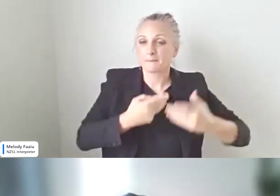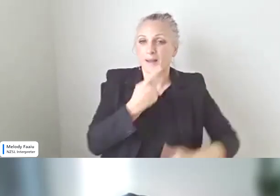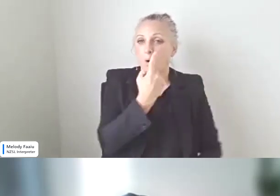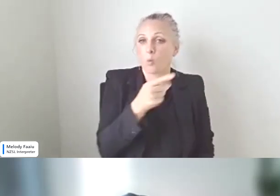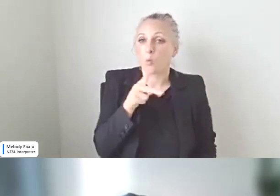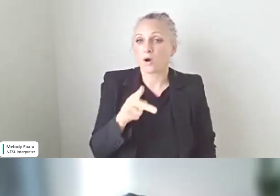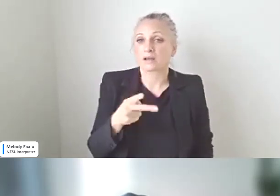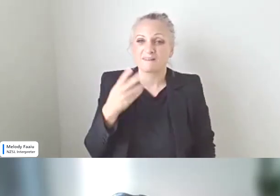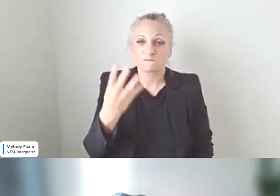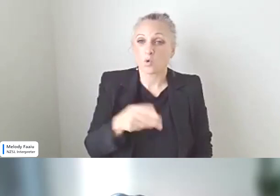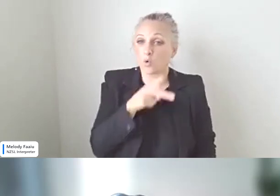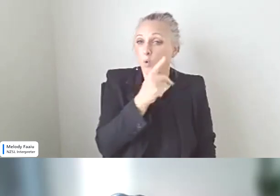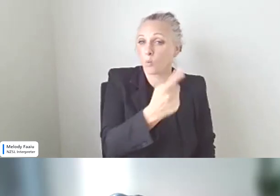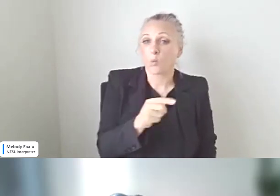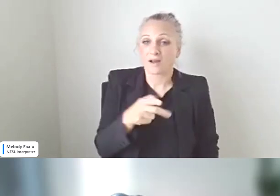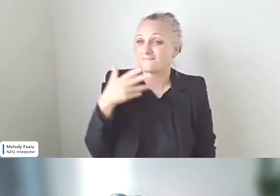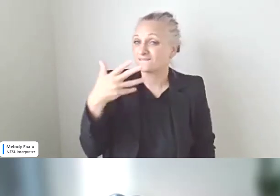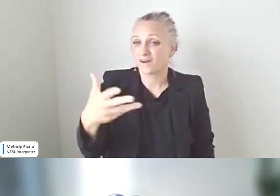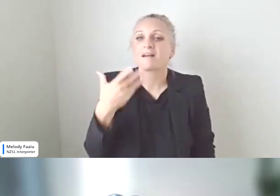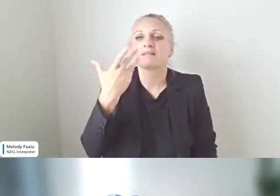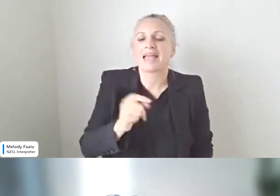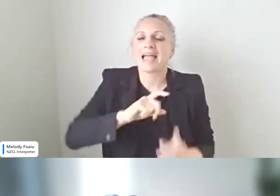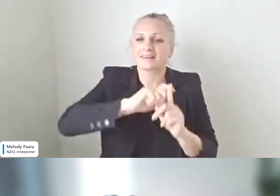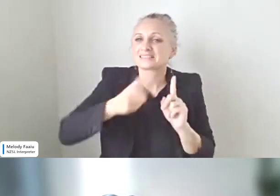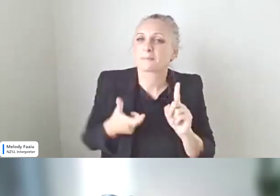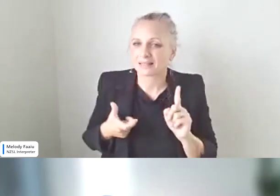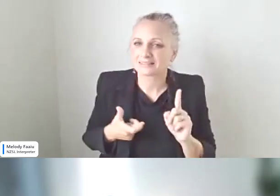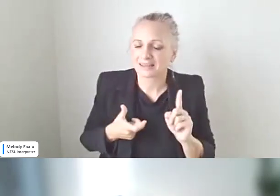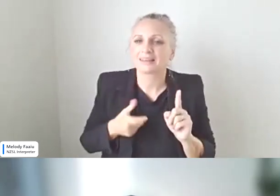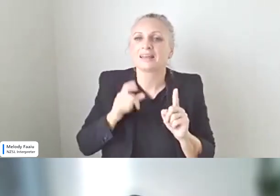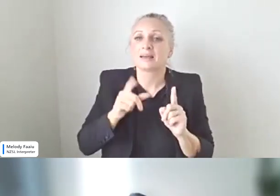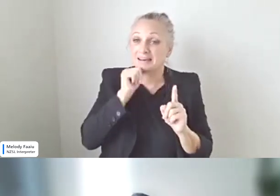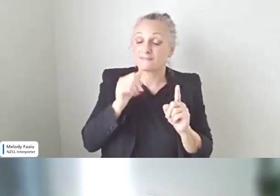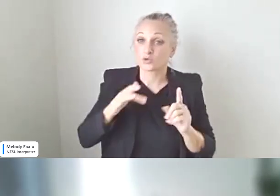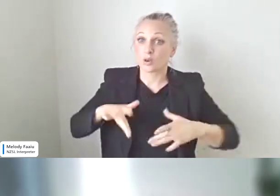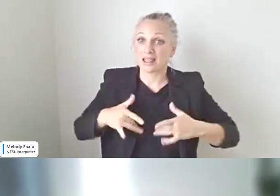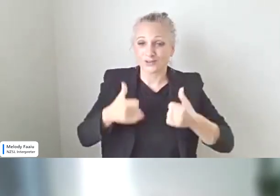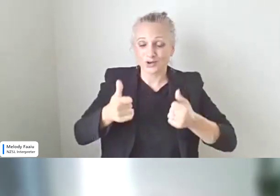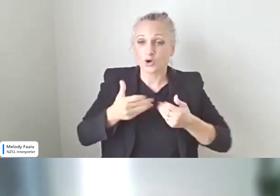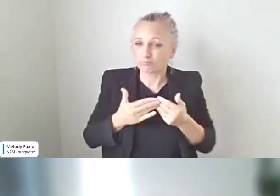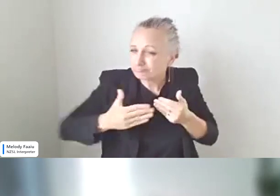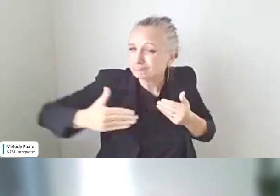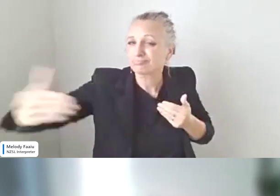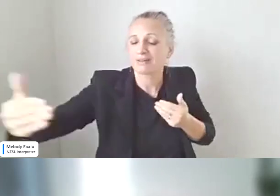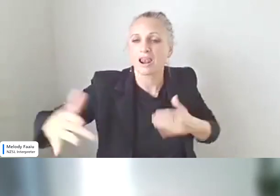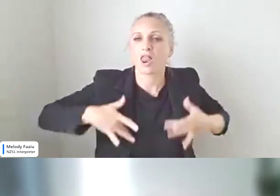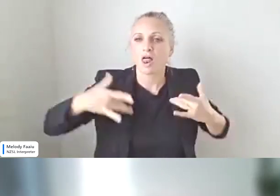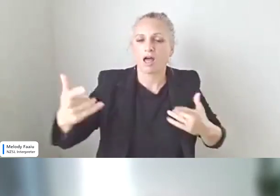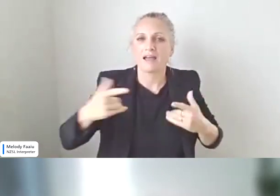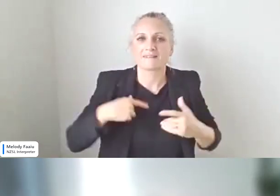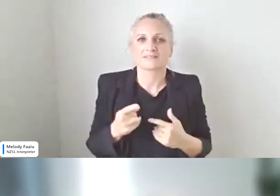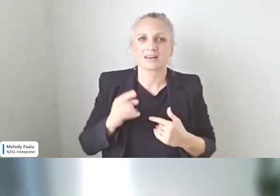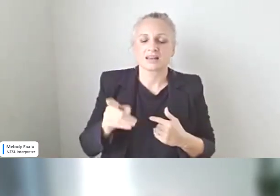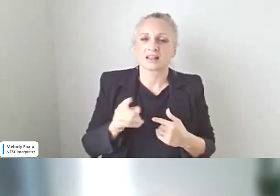think, for those of us lucky to live long enough, 100% of us over our lifetime certainly experience situational or temporary, if not